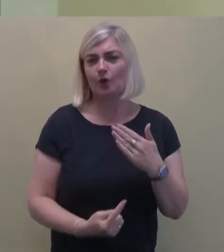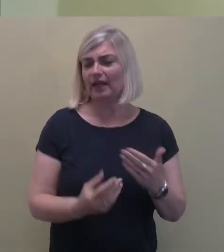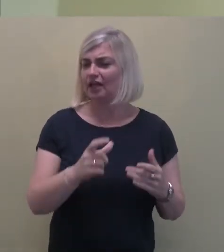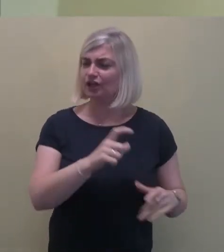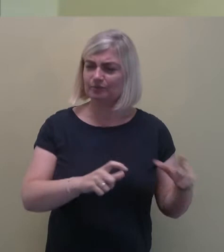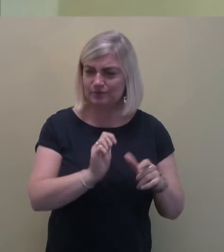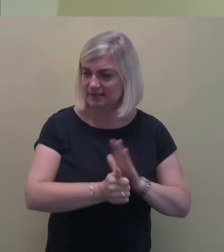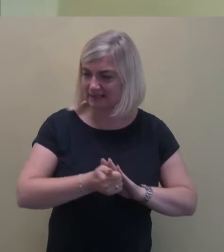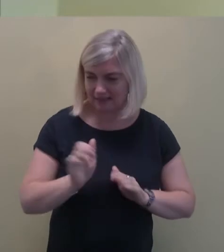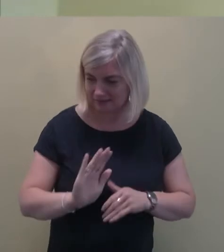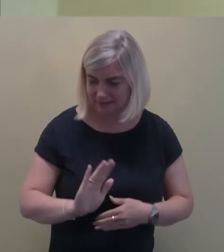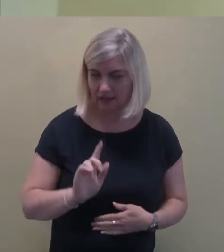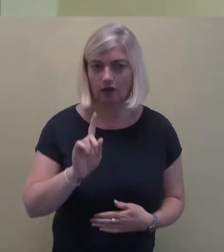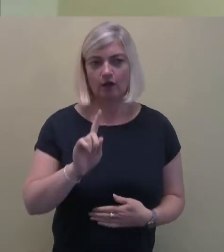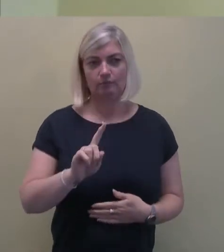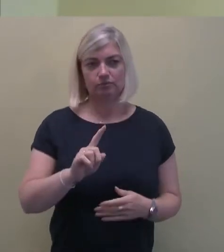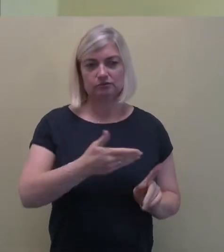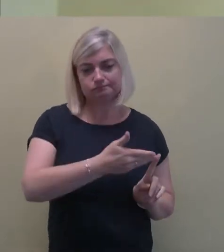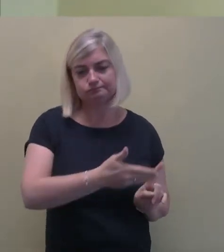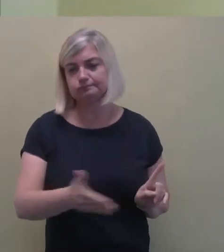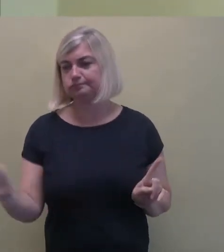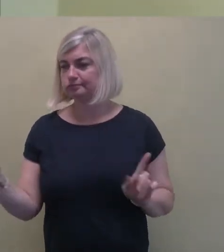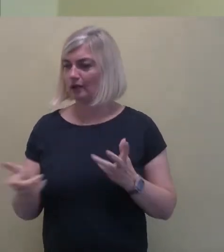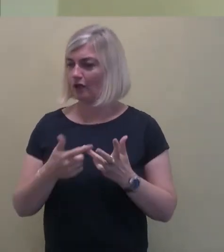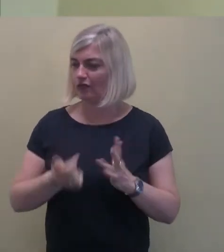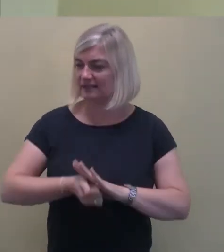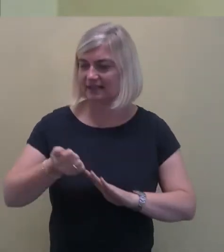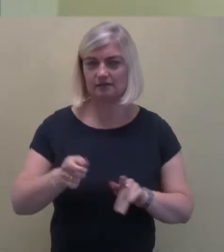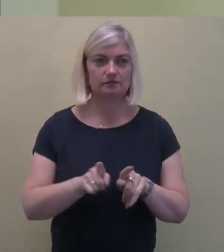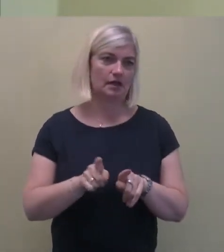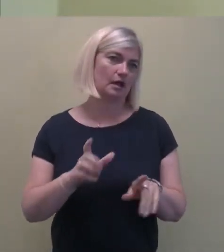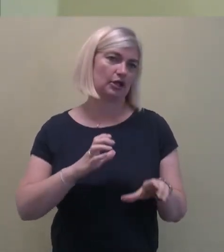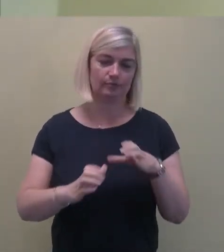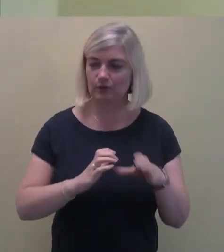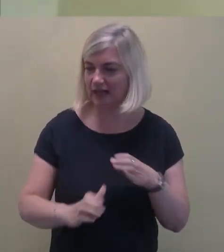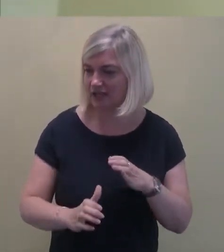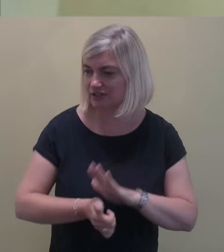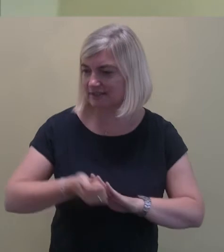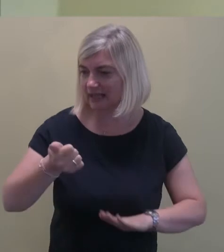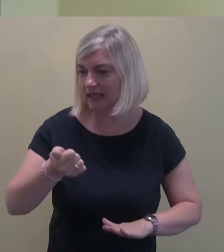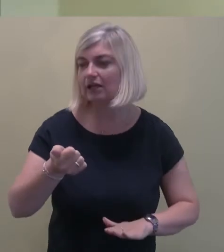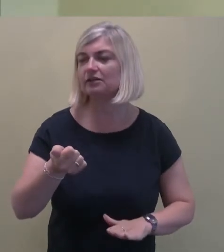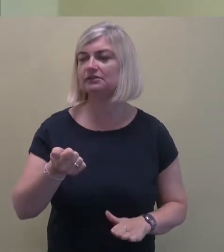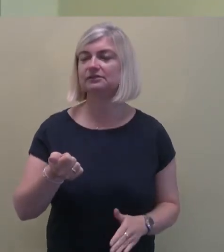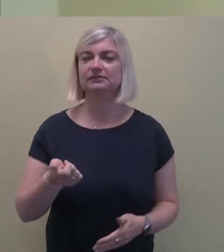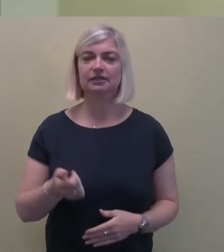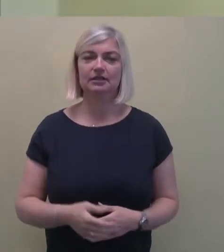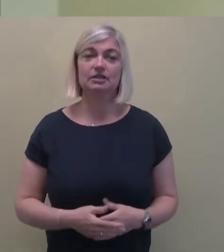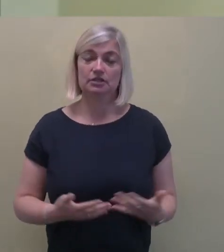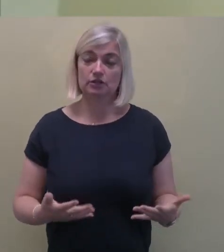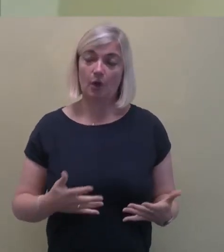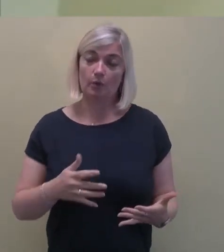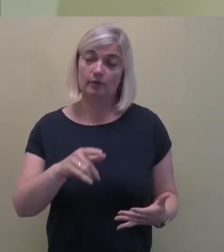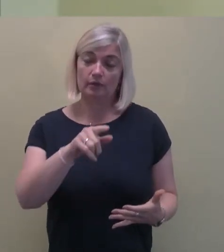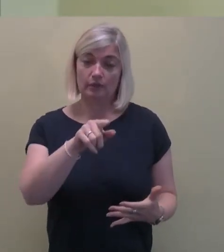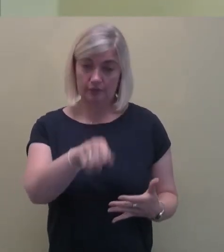in the classroom studying in classroom sessions. With an apprenticeship, it's the opposite. With an apprenticeship, you're looking at 20% in the